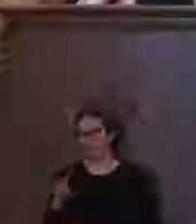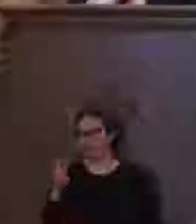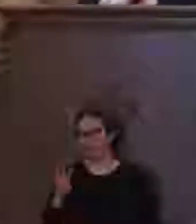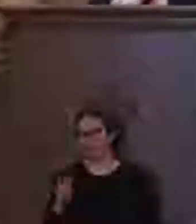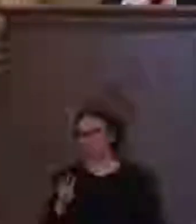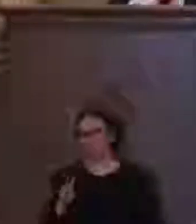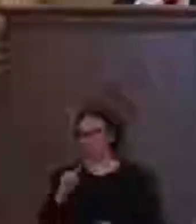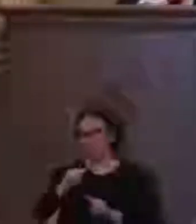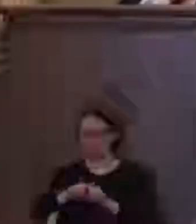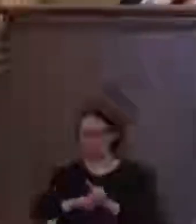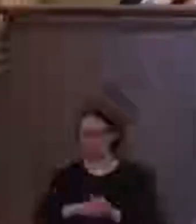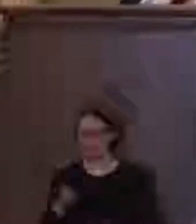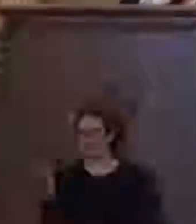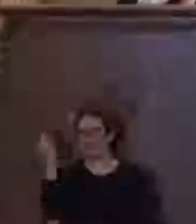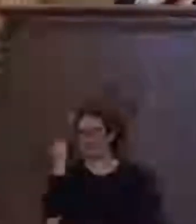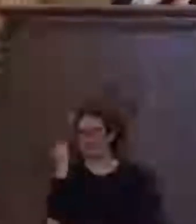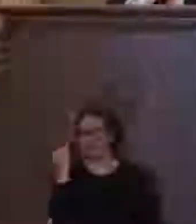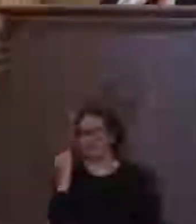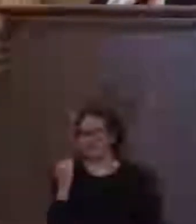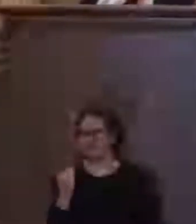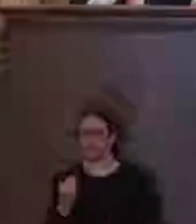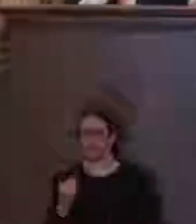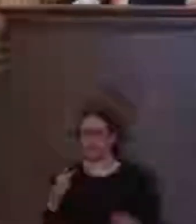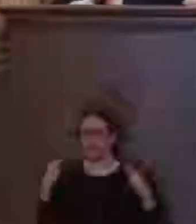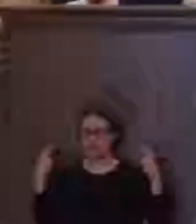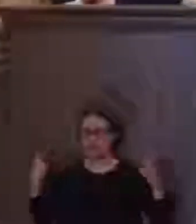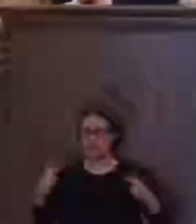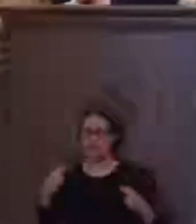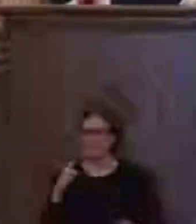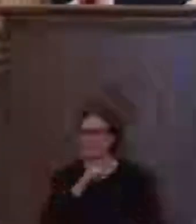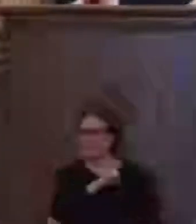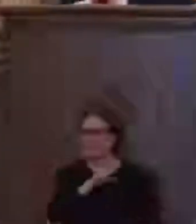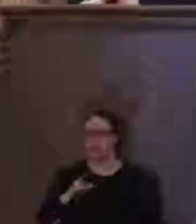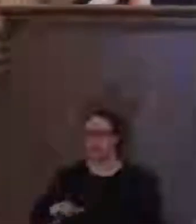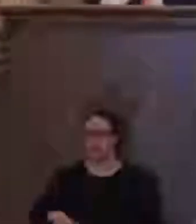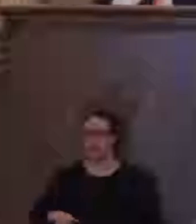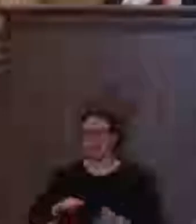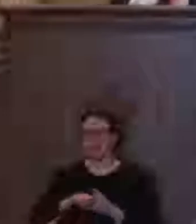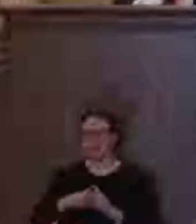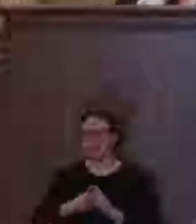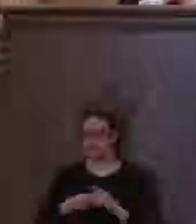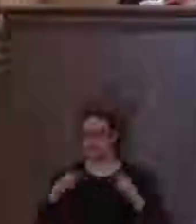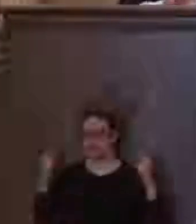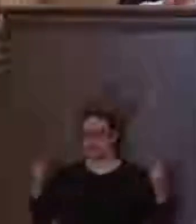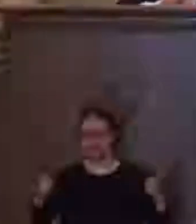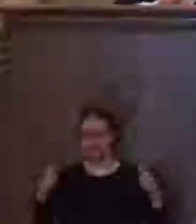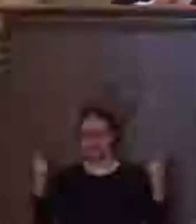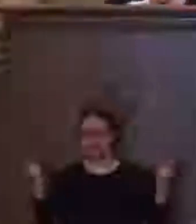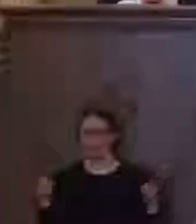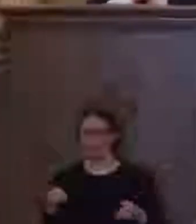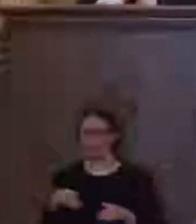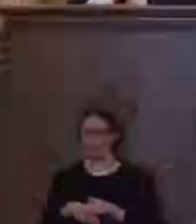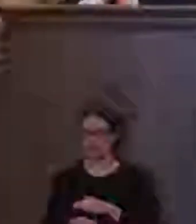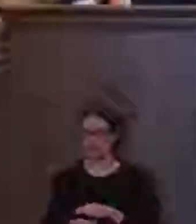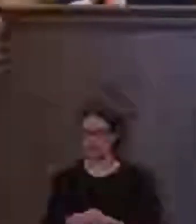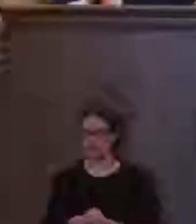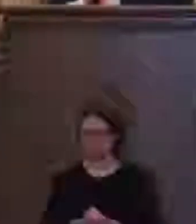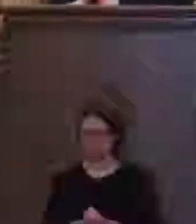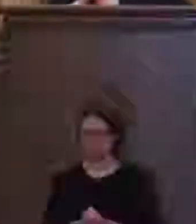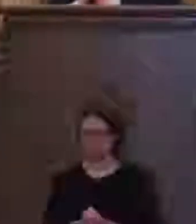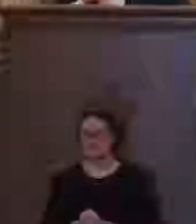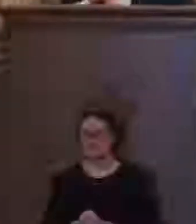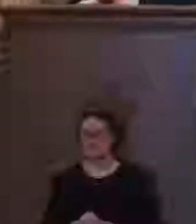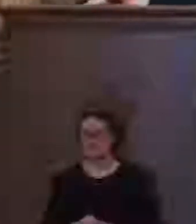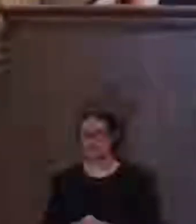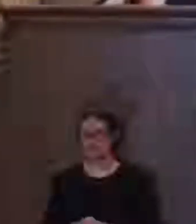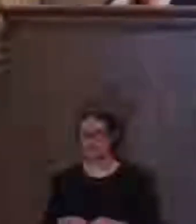4 months ago now. And we'd won him to the Lord just the beginning of a revival that we were in. And